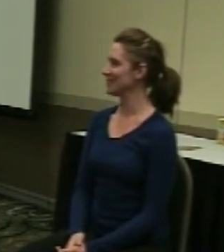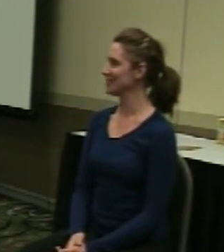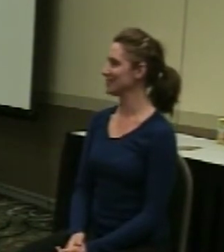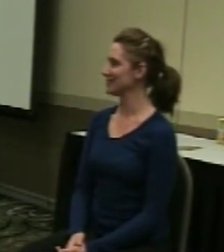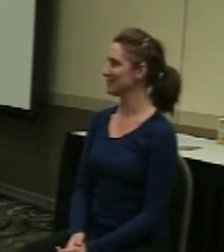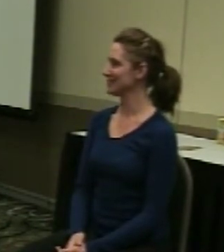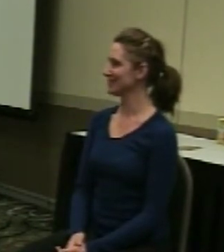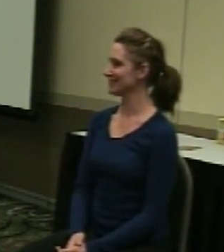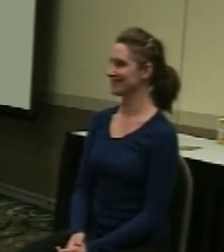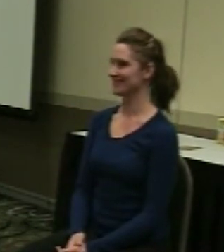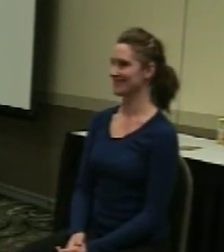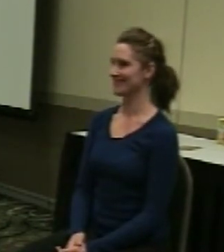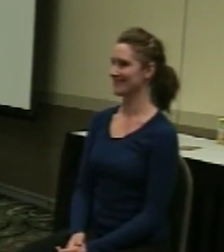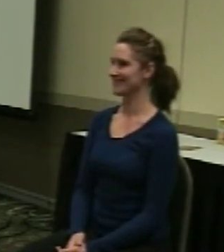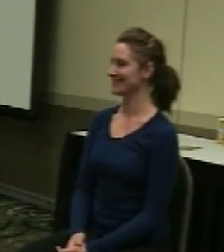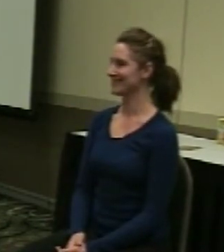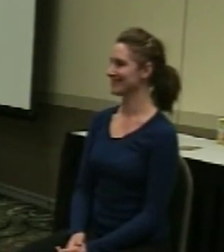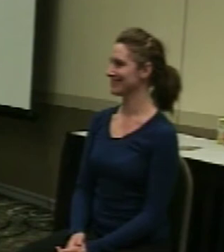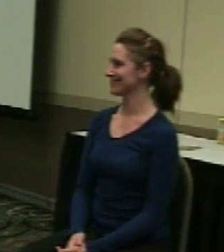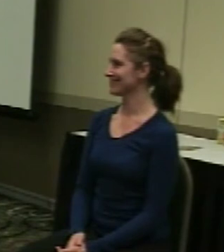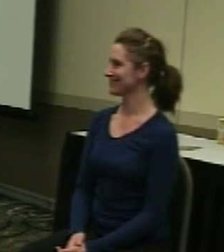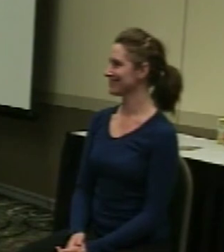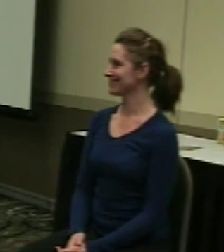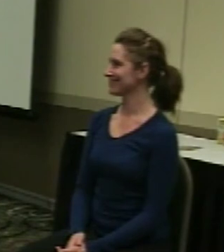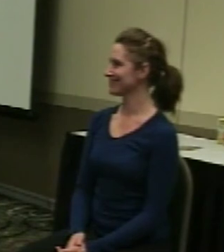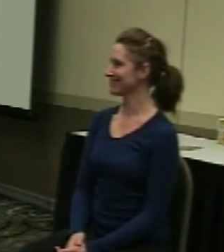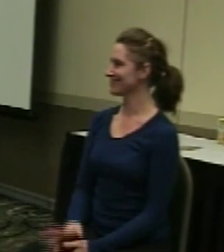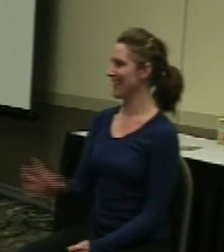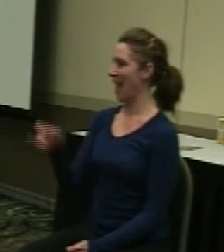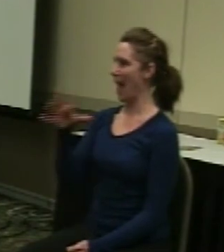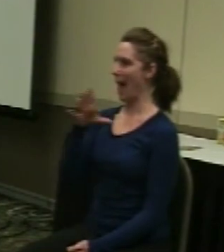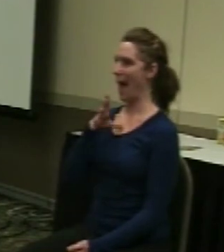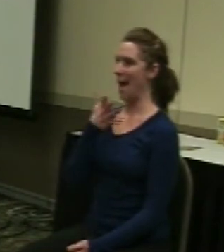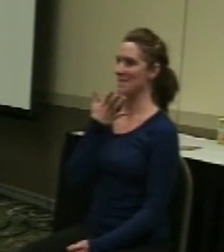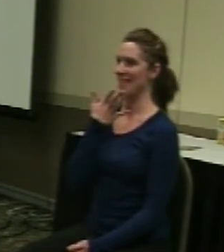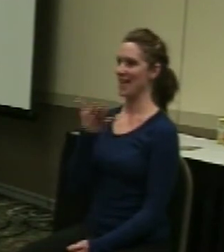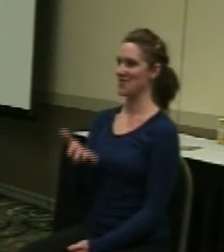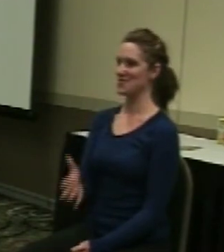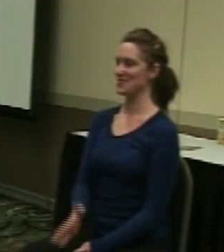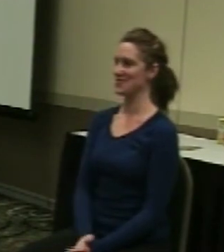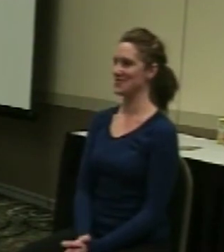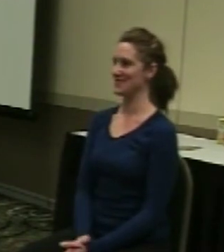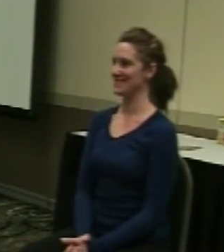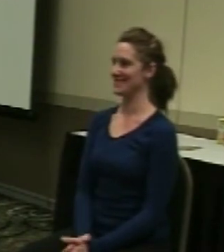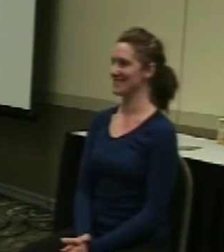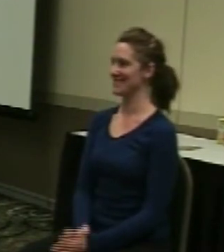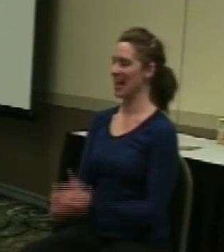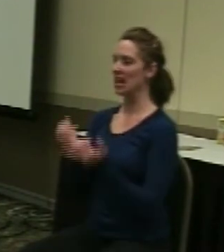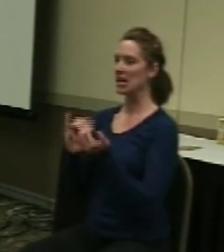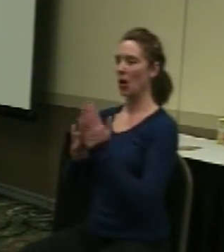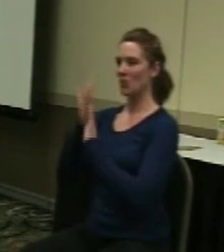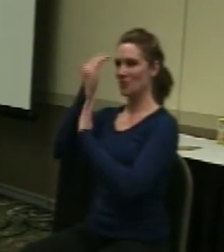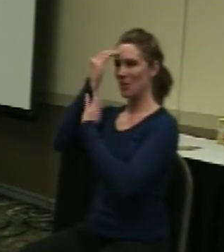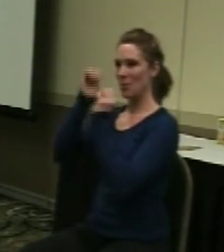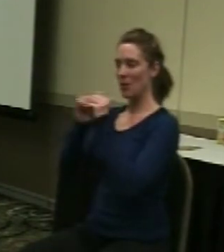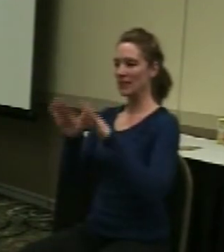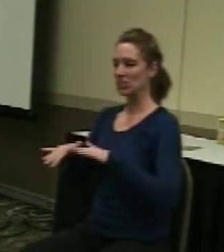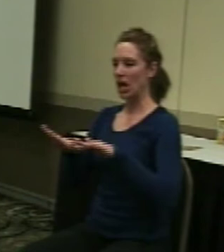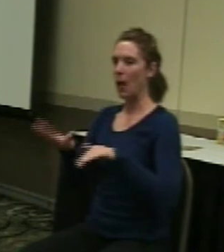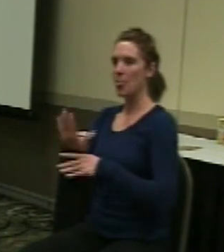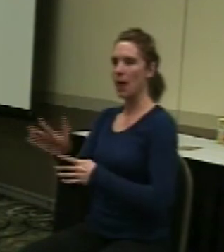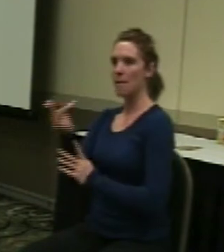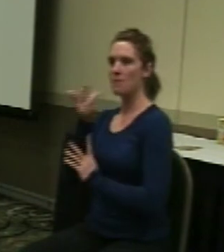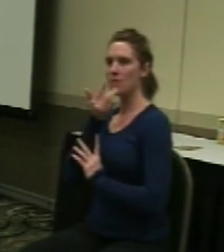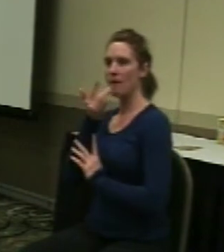water jug, and so wonderful. You are. We get to know the child and their preferences,